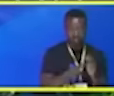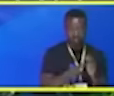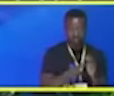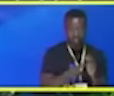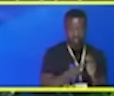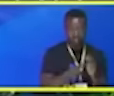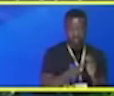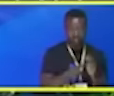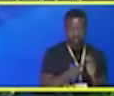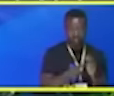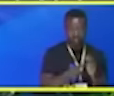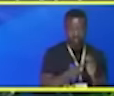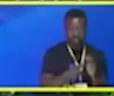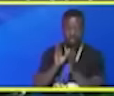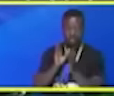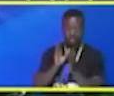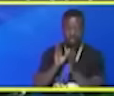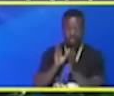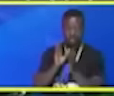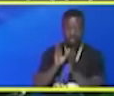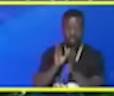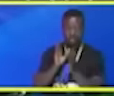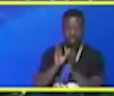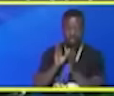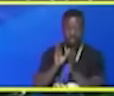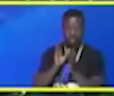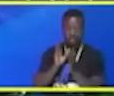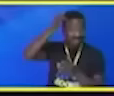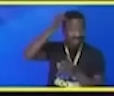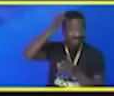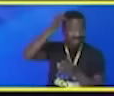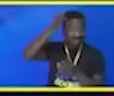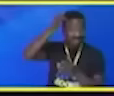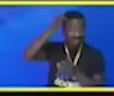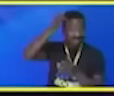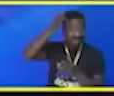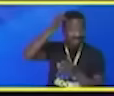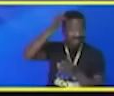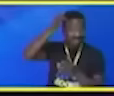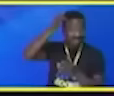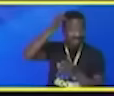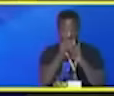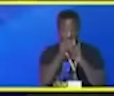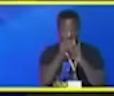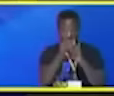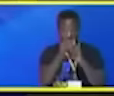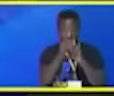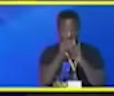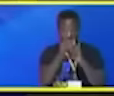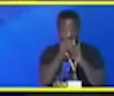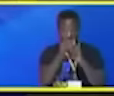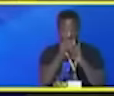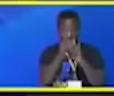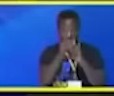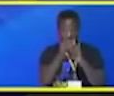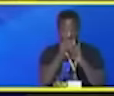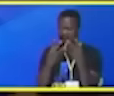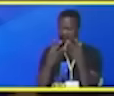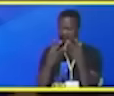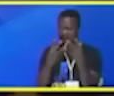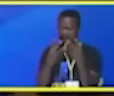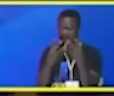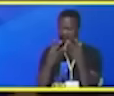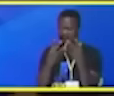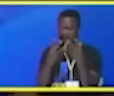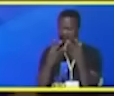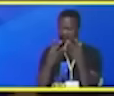rapt attention as I teach. The word of God is very powerful because among the many things that it does